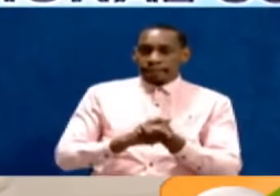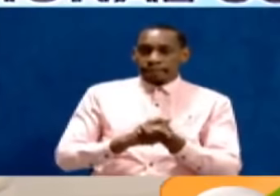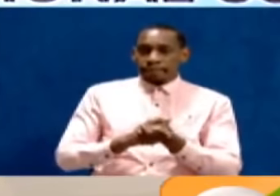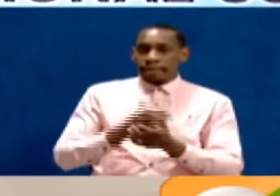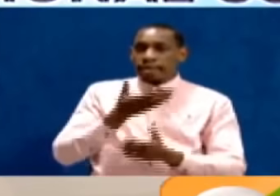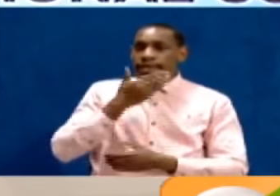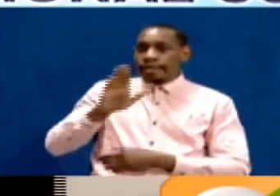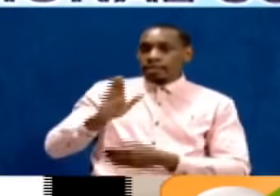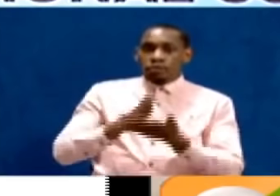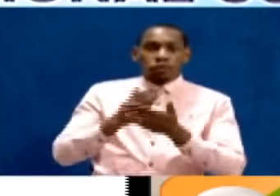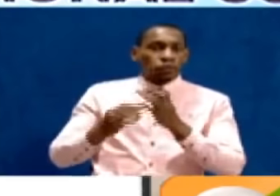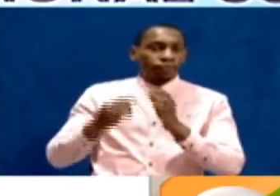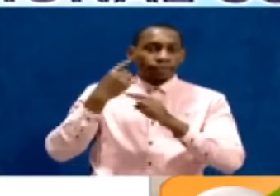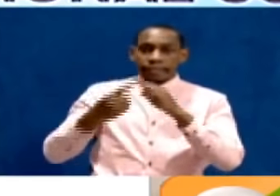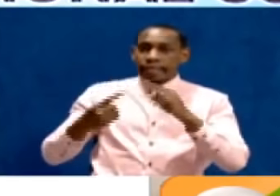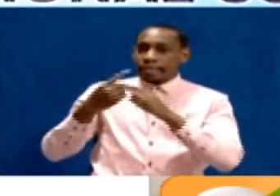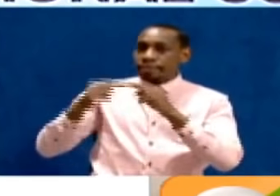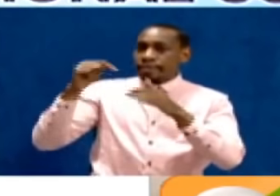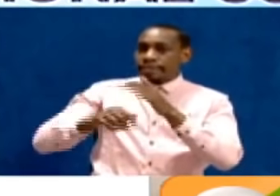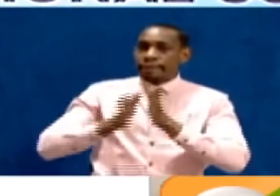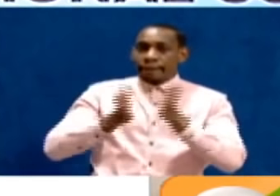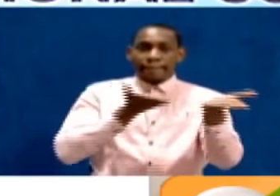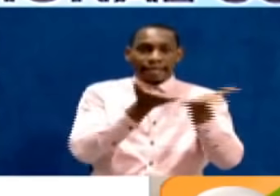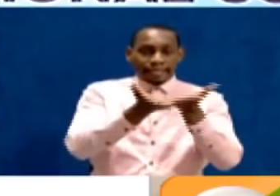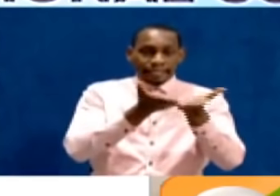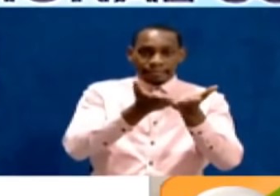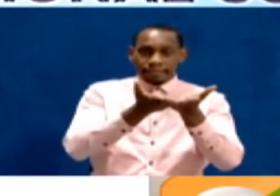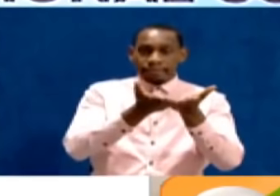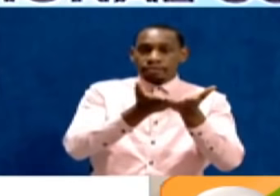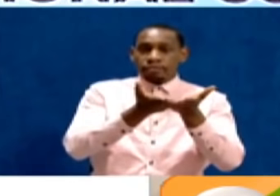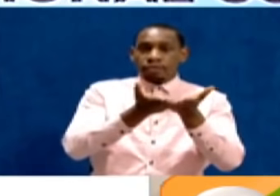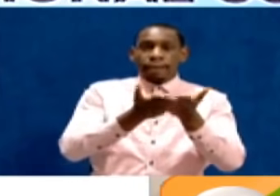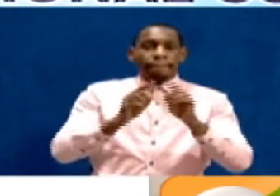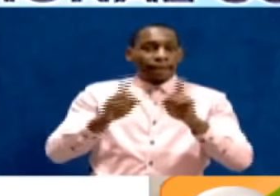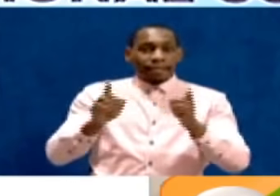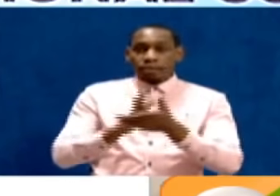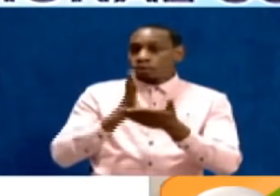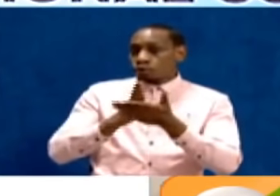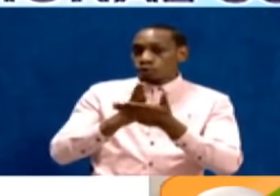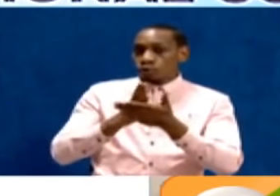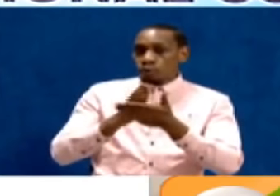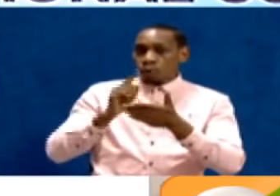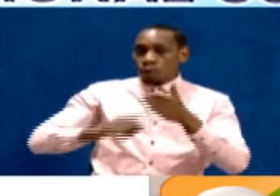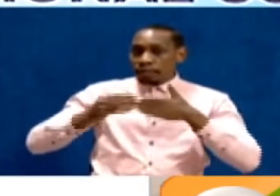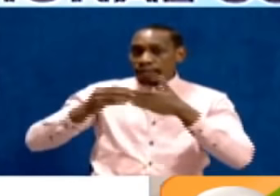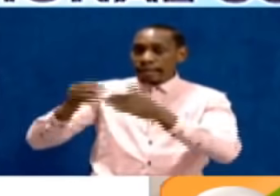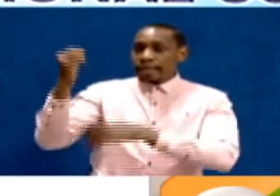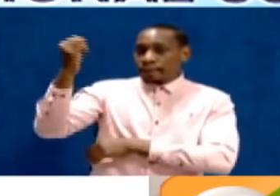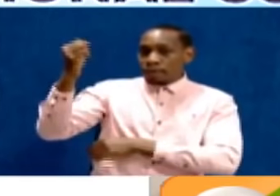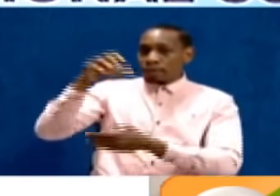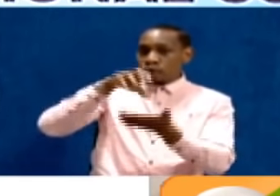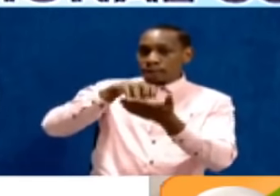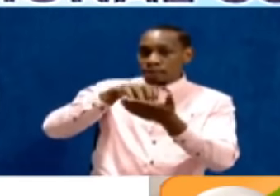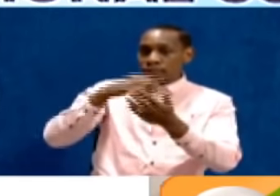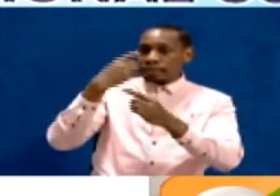He has decades of experience in the public service under his belt. But what has shaped his political